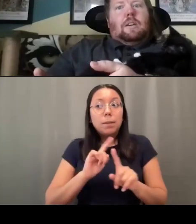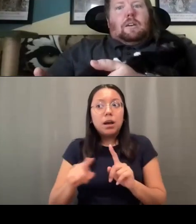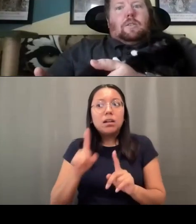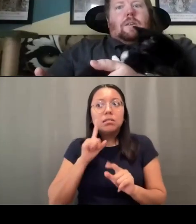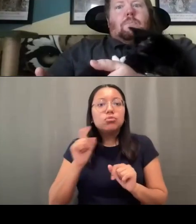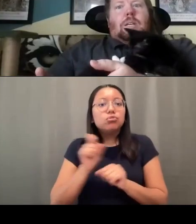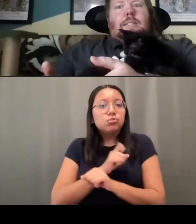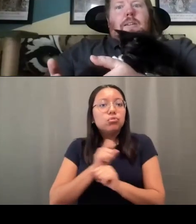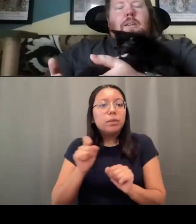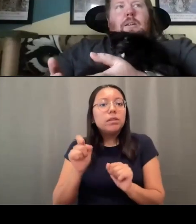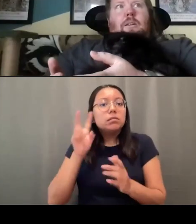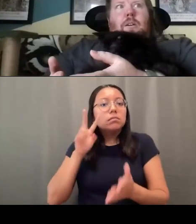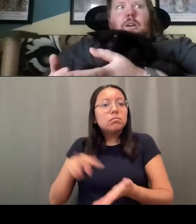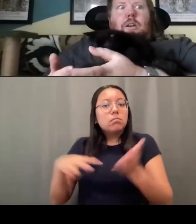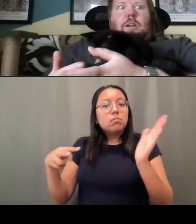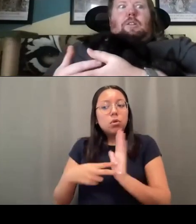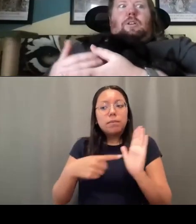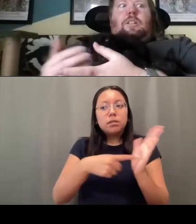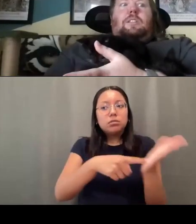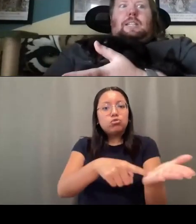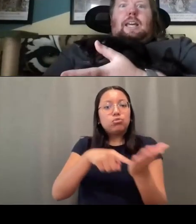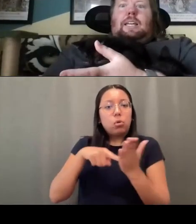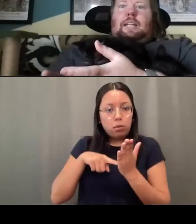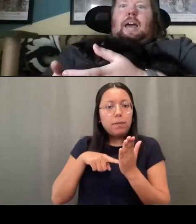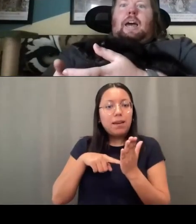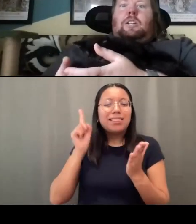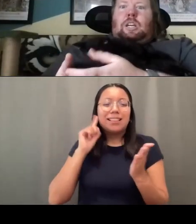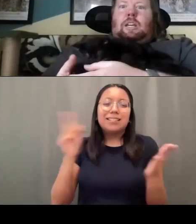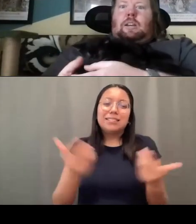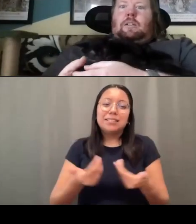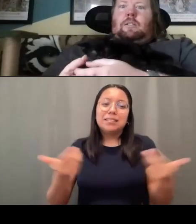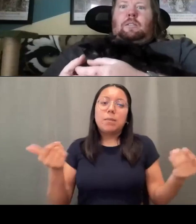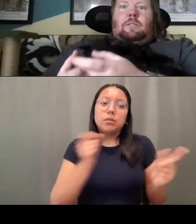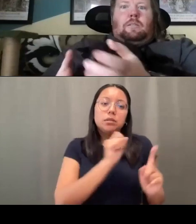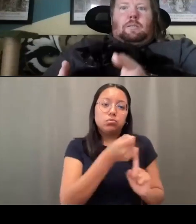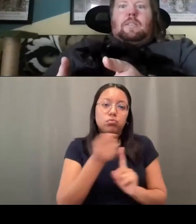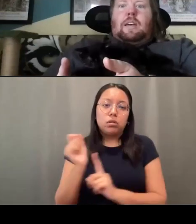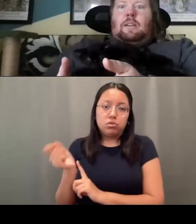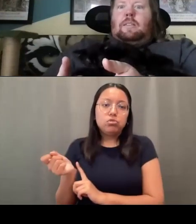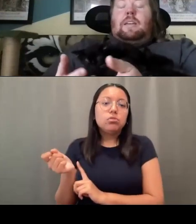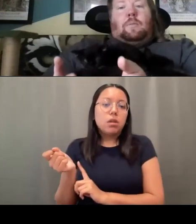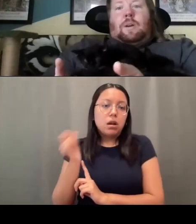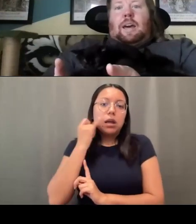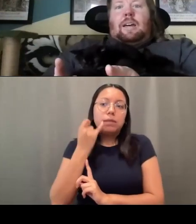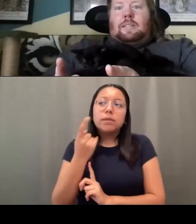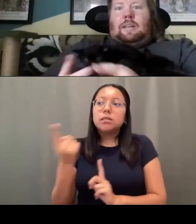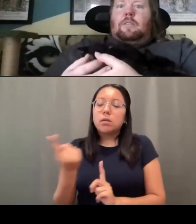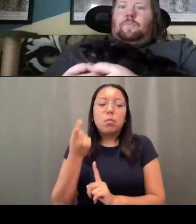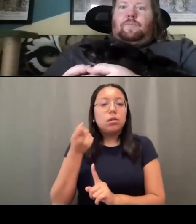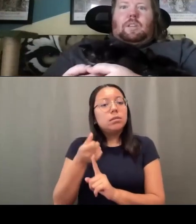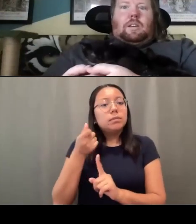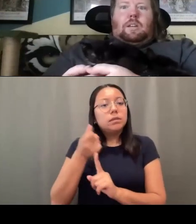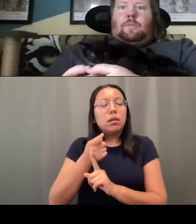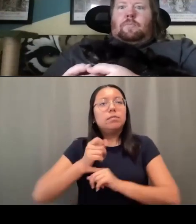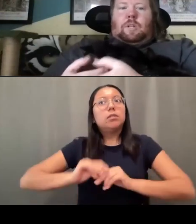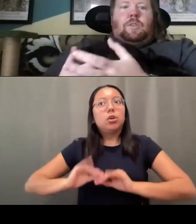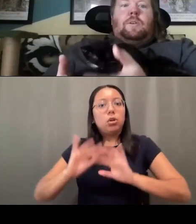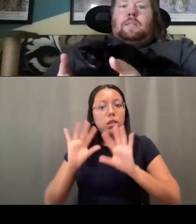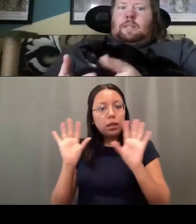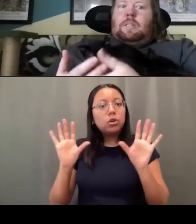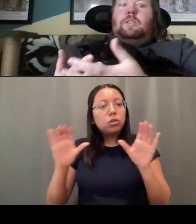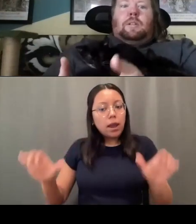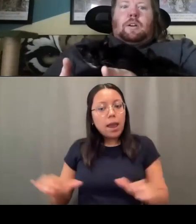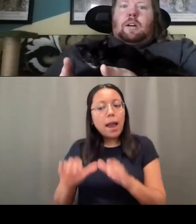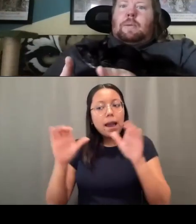situations, right? Yeah. So if somebody's, clearly taking an action, then I want to ask, like,